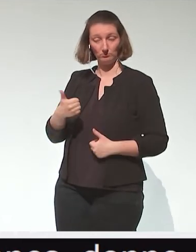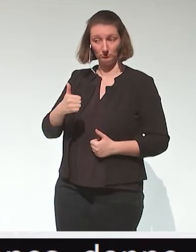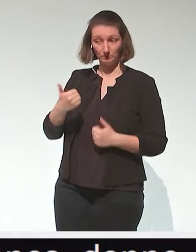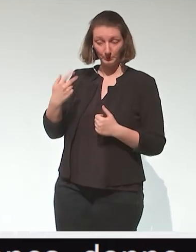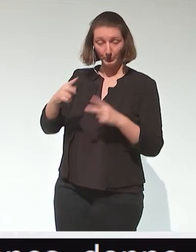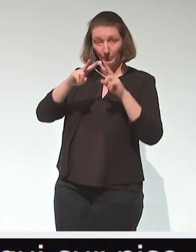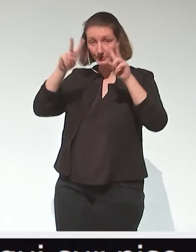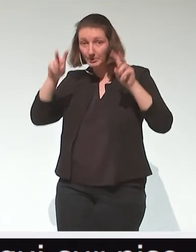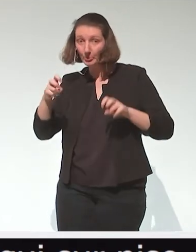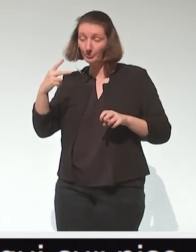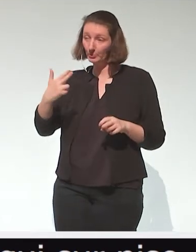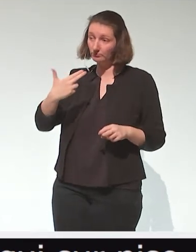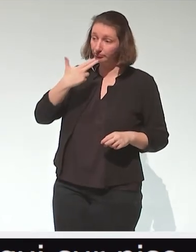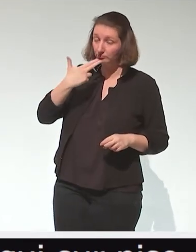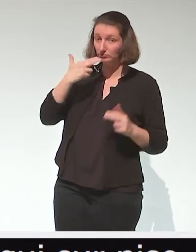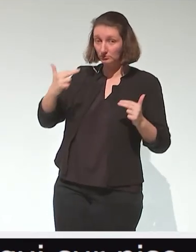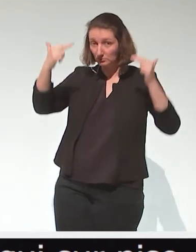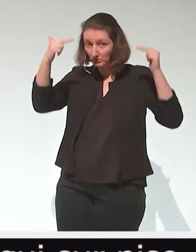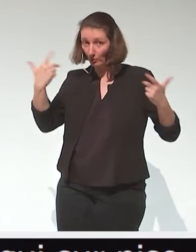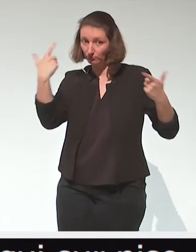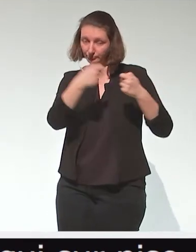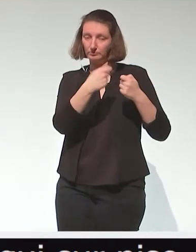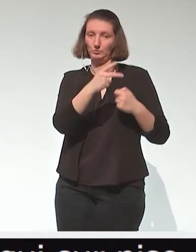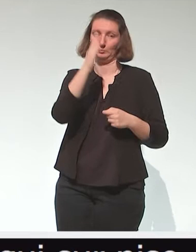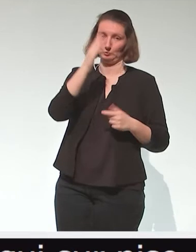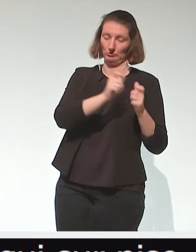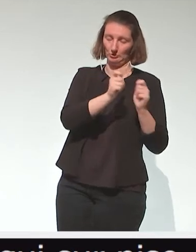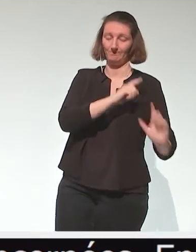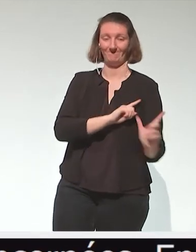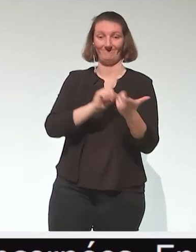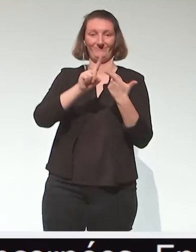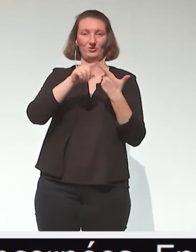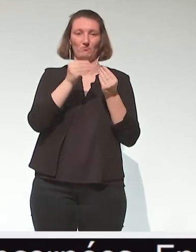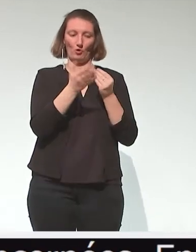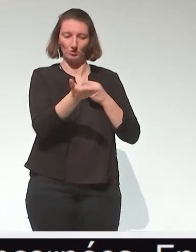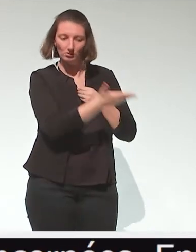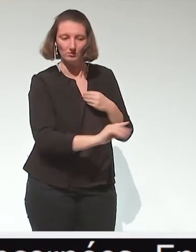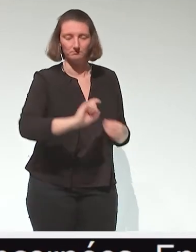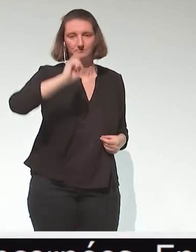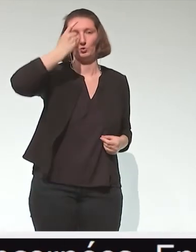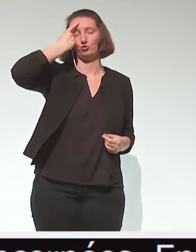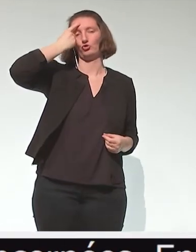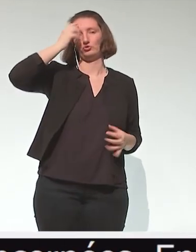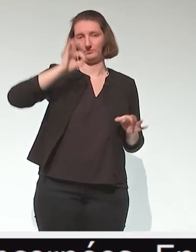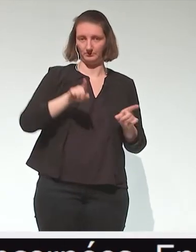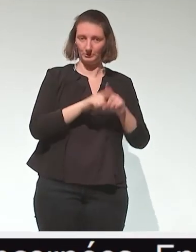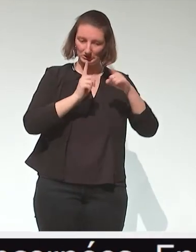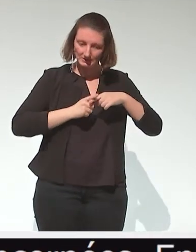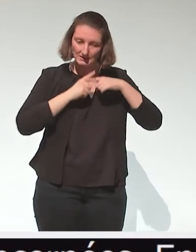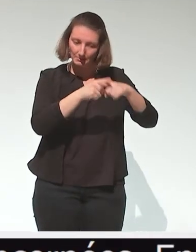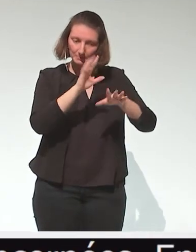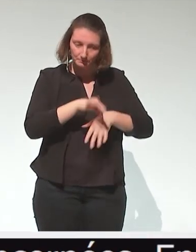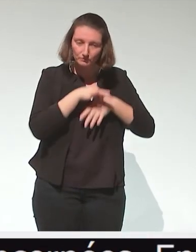it's based on the qualification of people at stake, based on the needs of companies, and the other part is